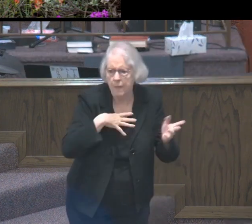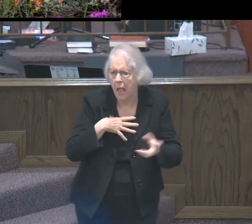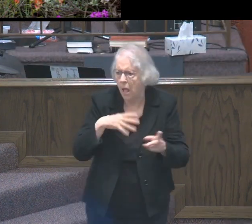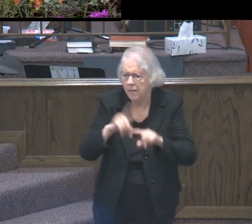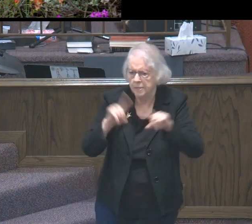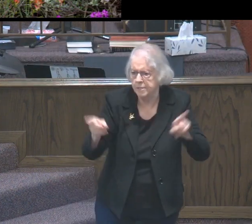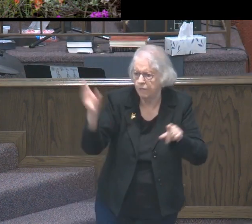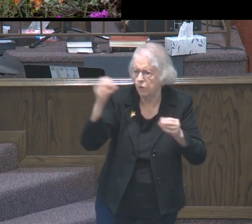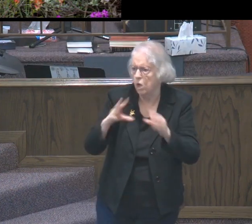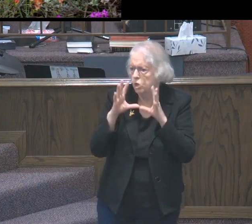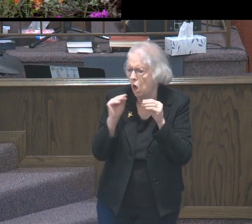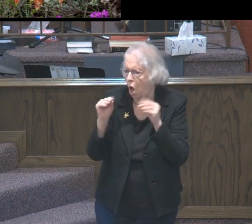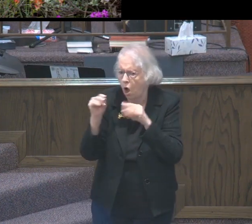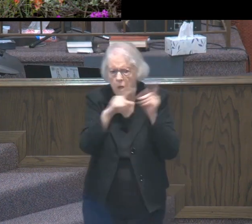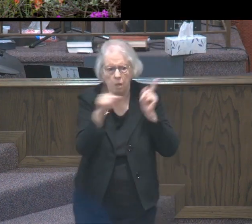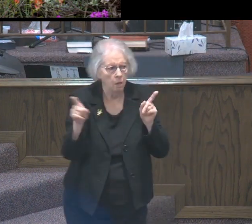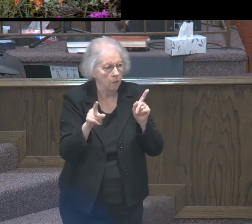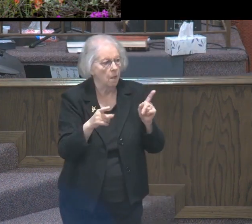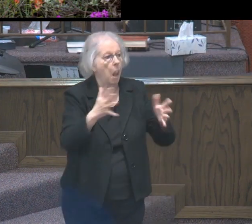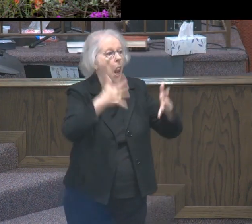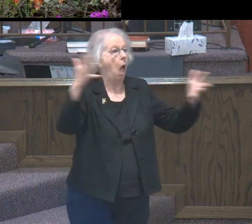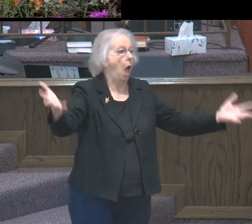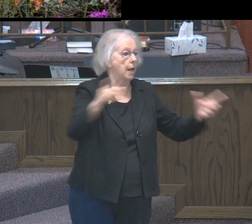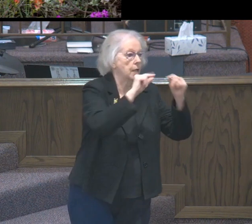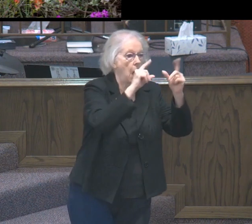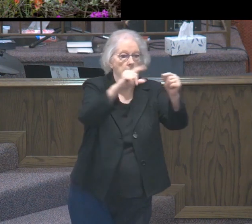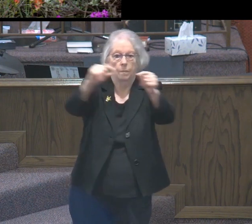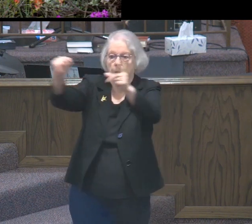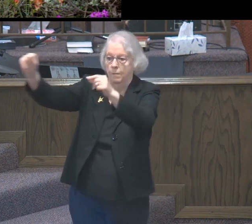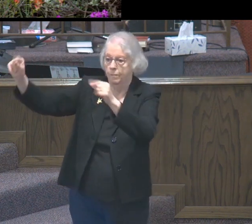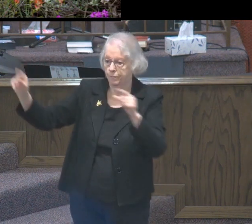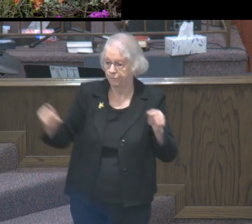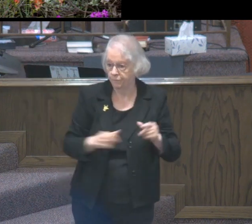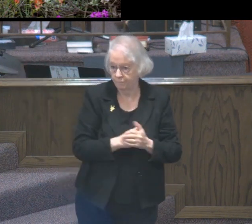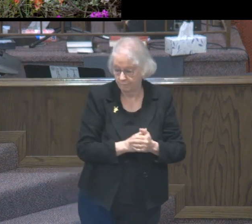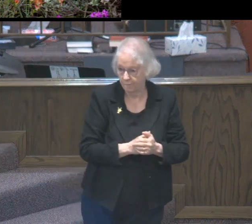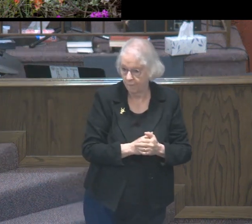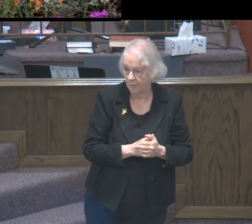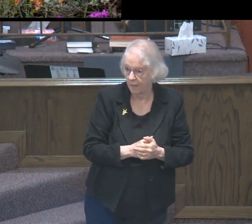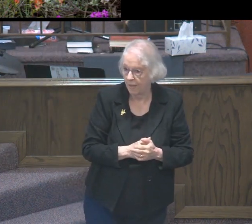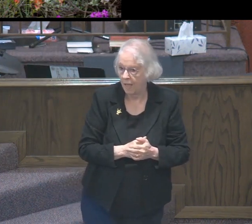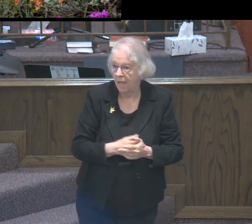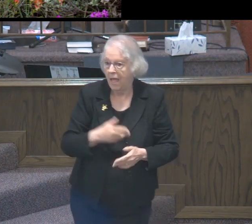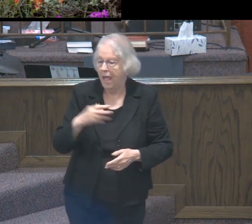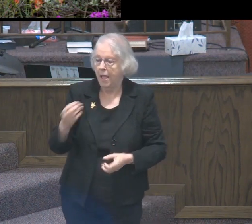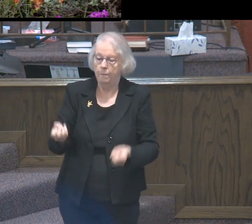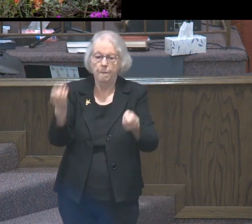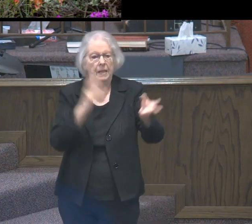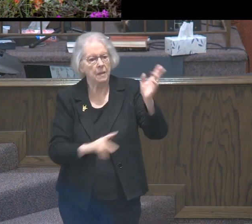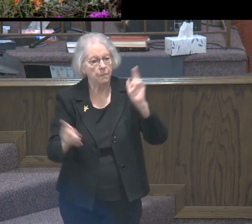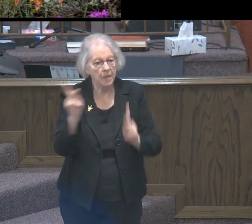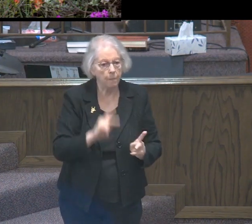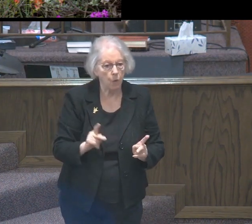that those people who watched Jesus and listened to Jesus and then formed an opinion about